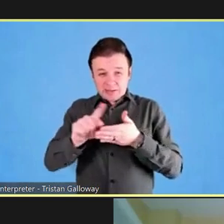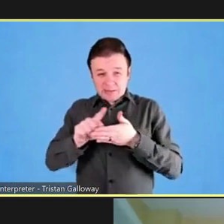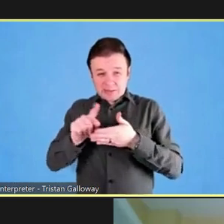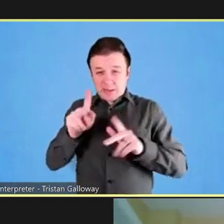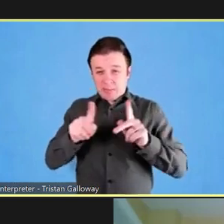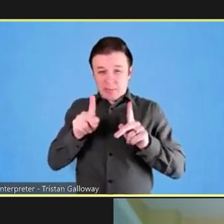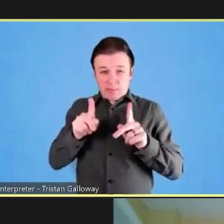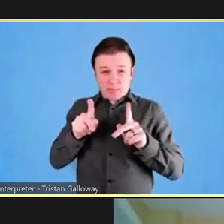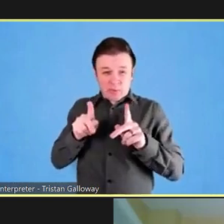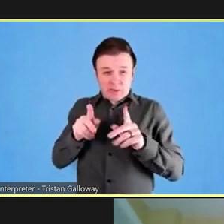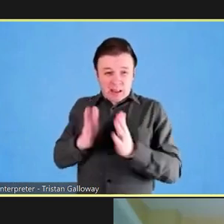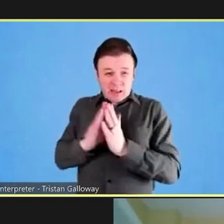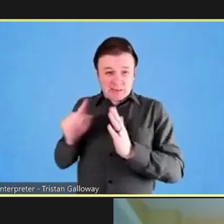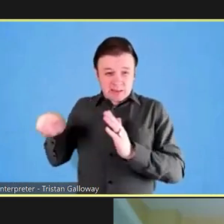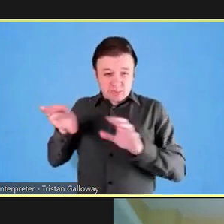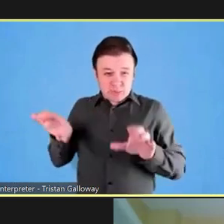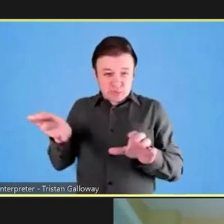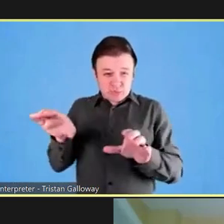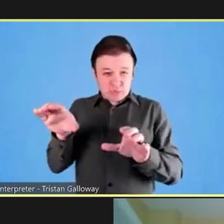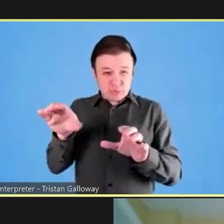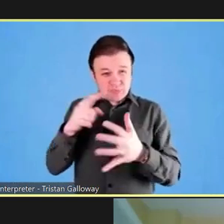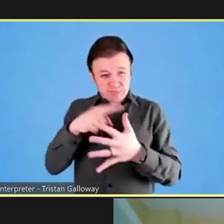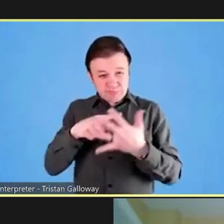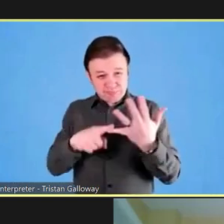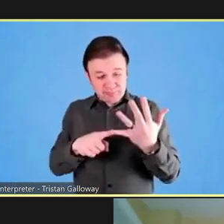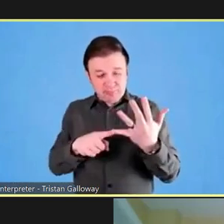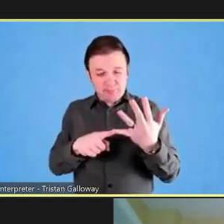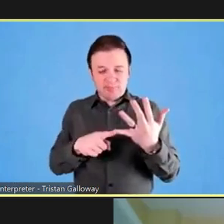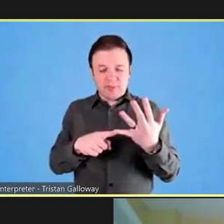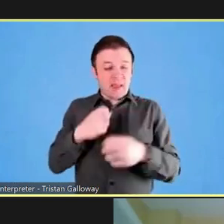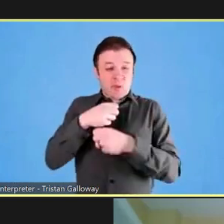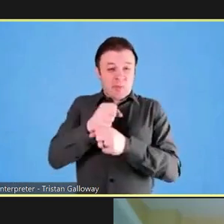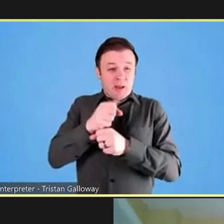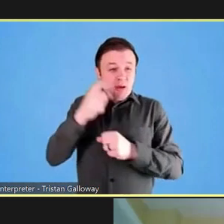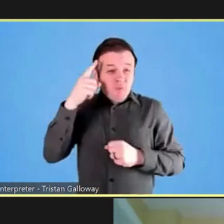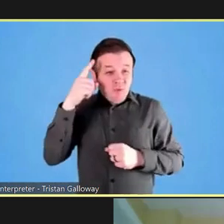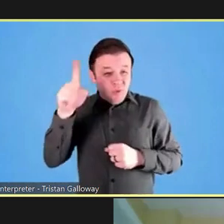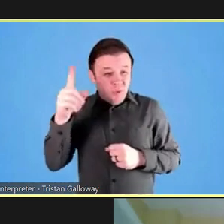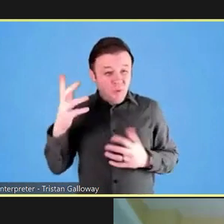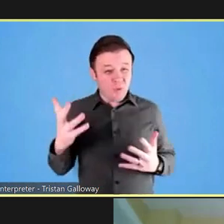to do were designed to